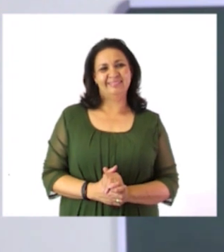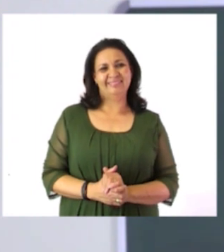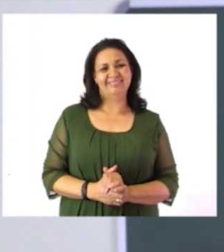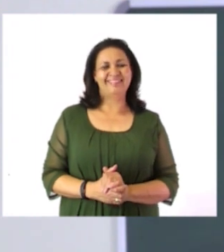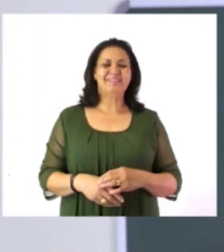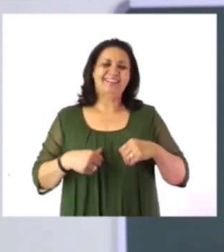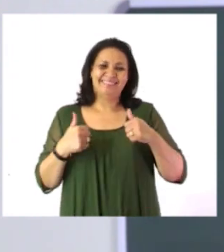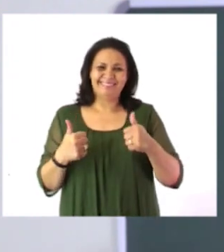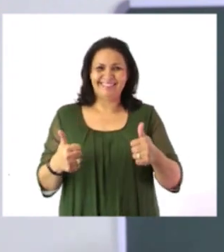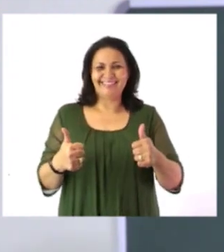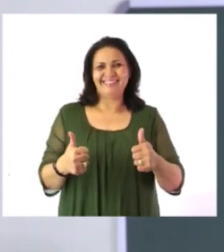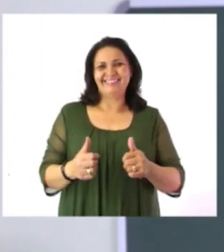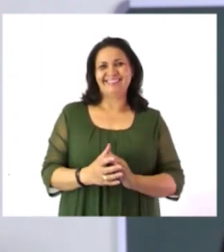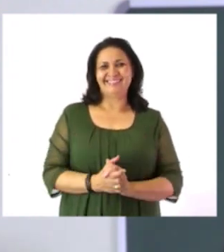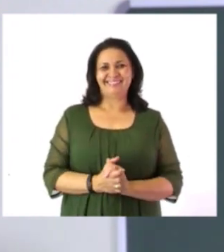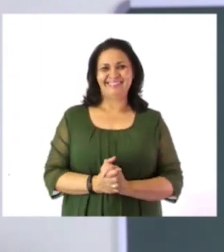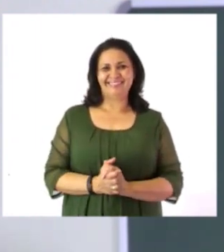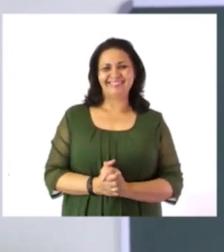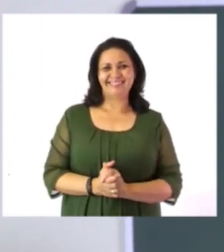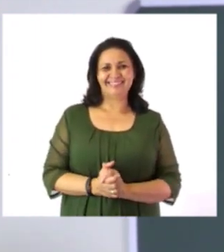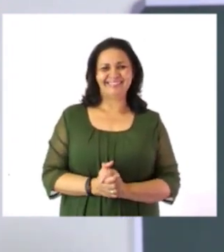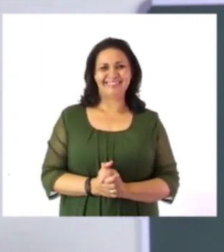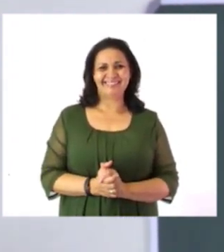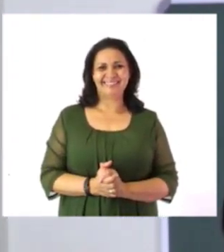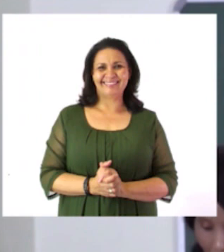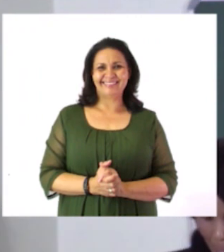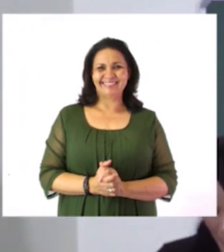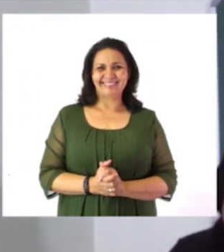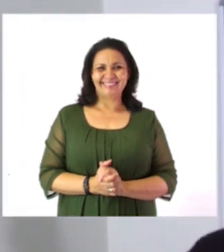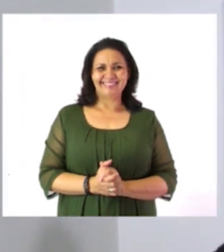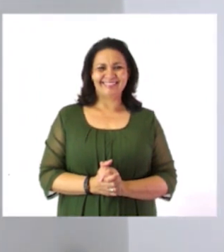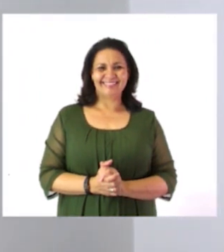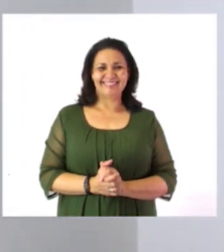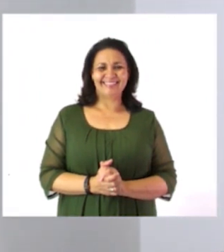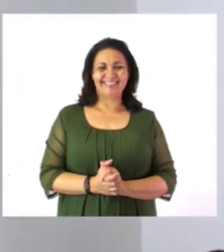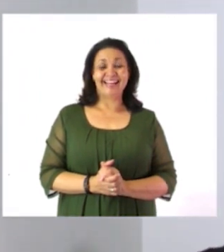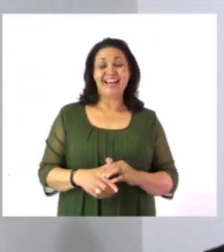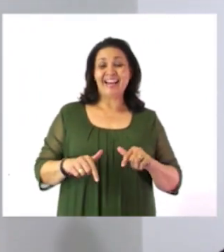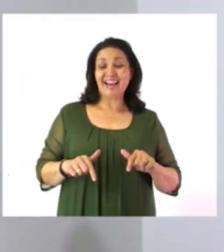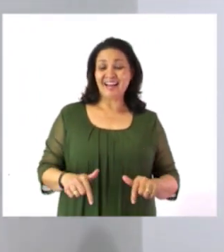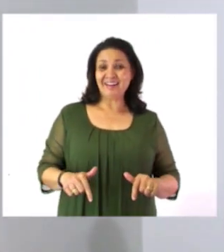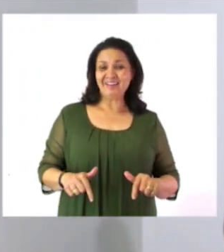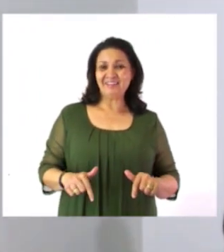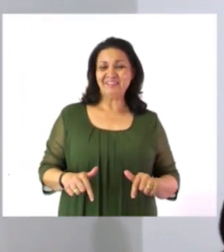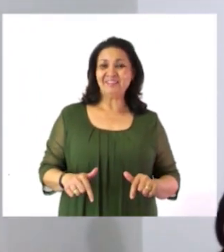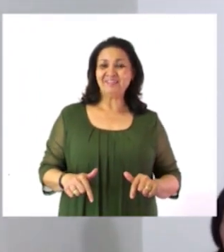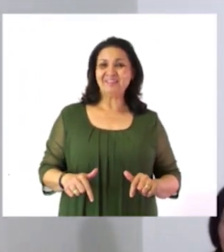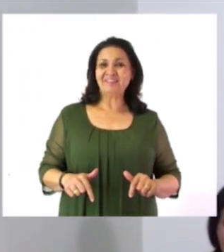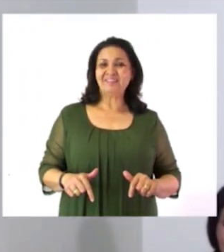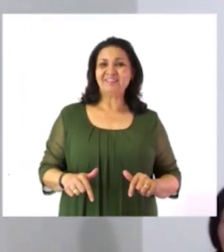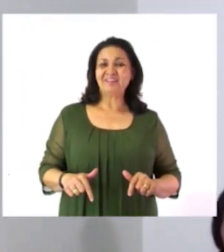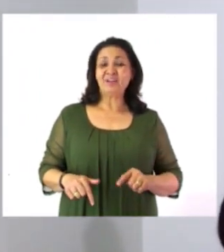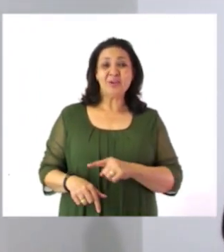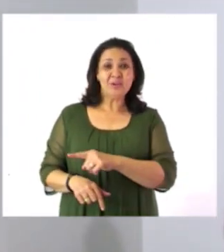Well done. He has done a great job. Now I want you to